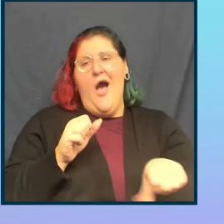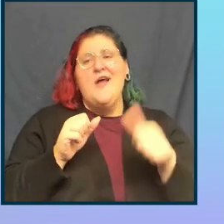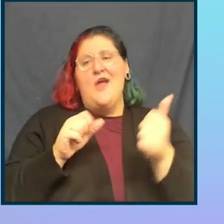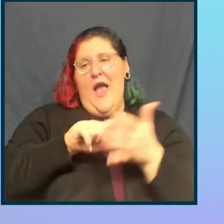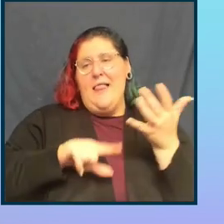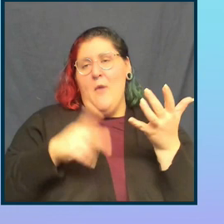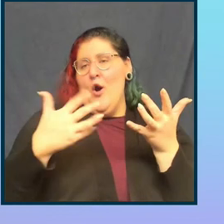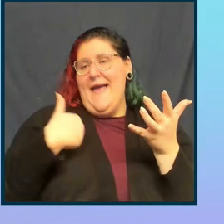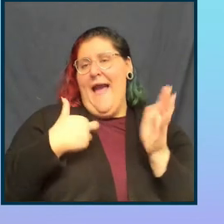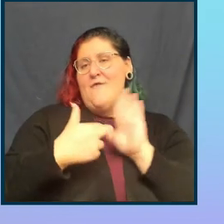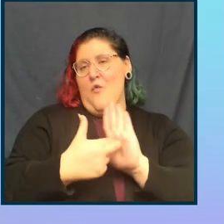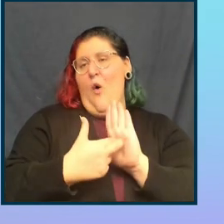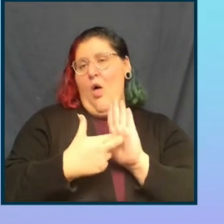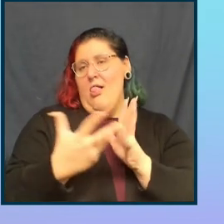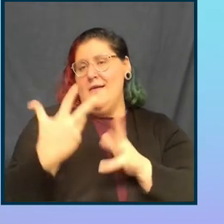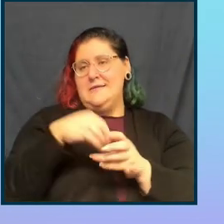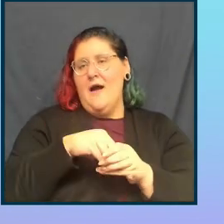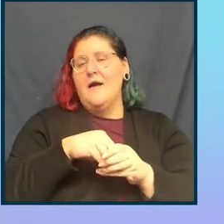role already.